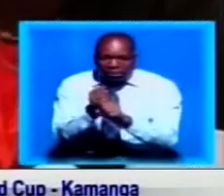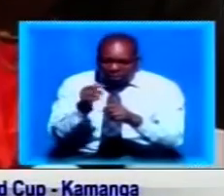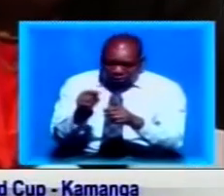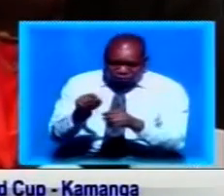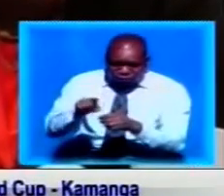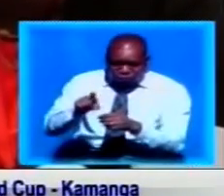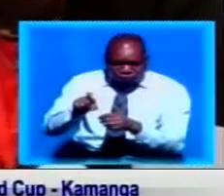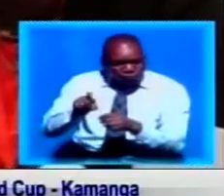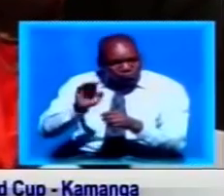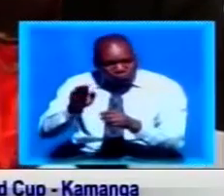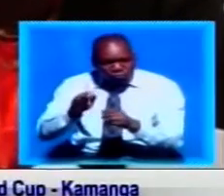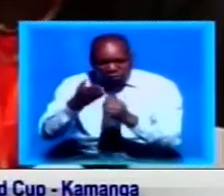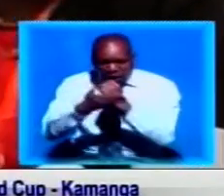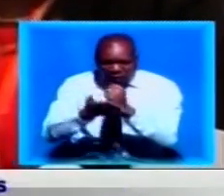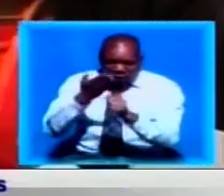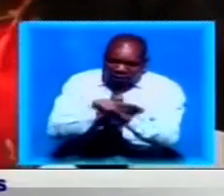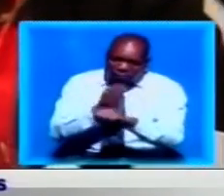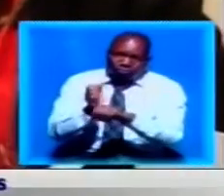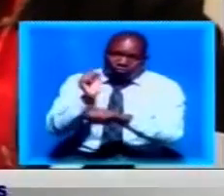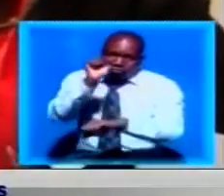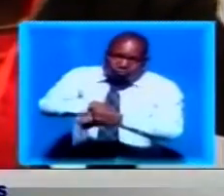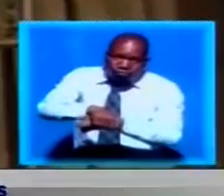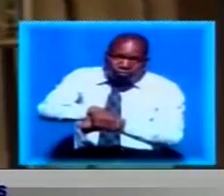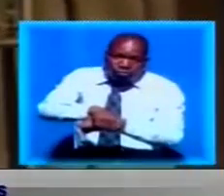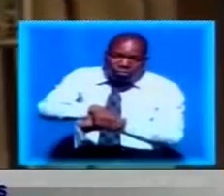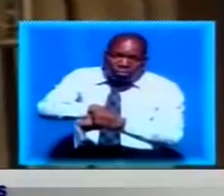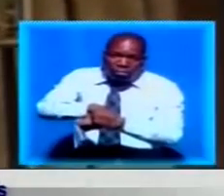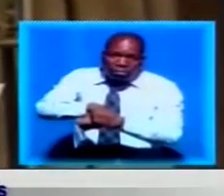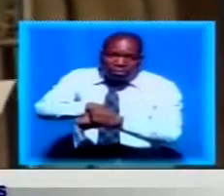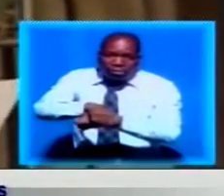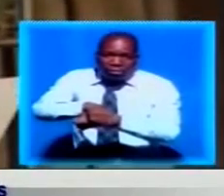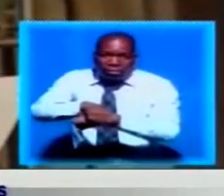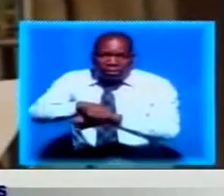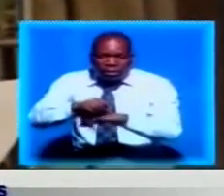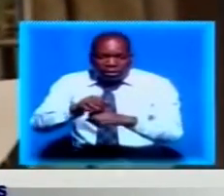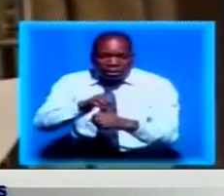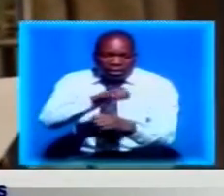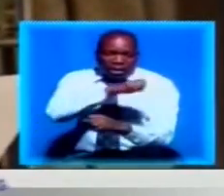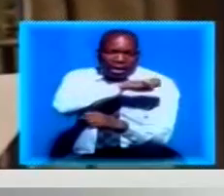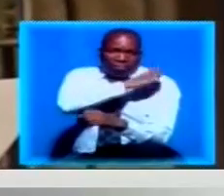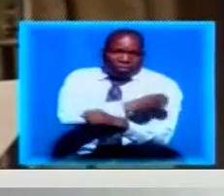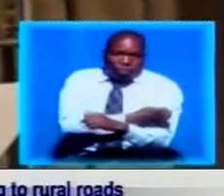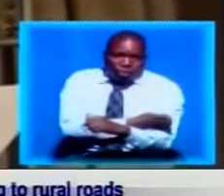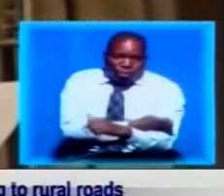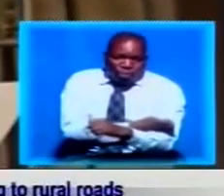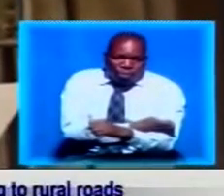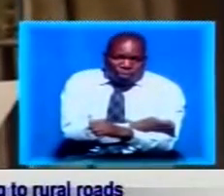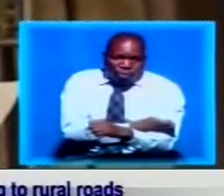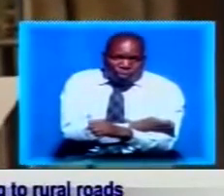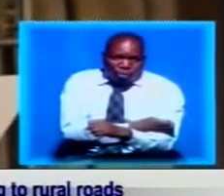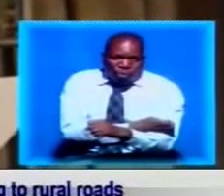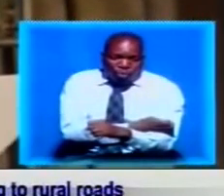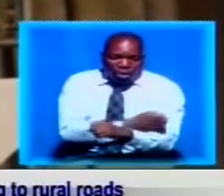mosaic and cassava brown streak diseases. These efforts will